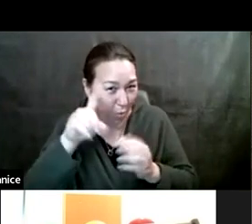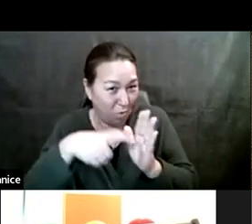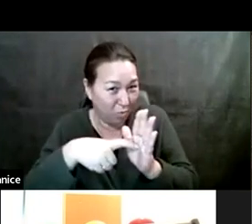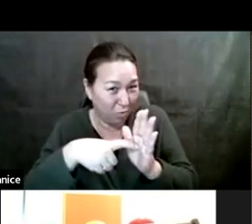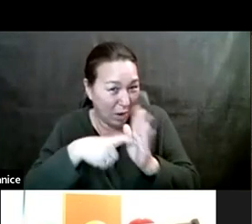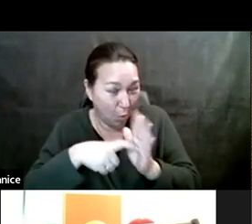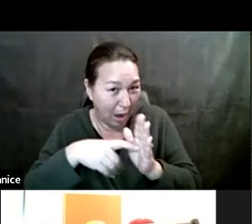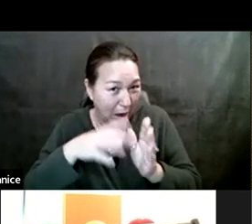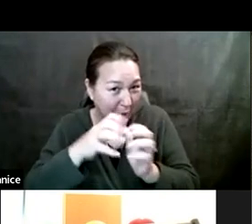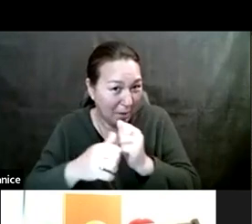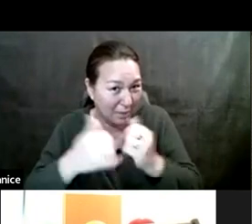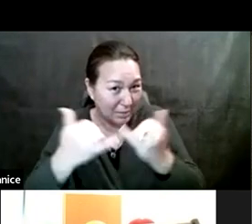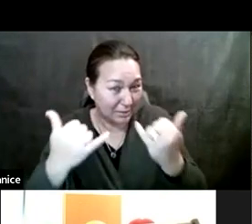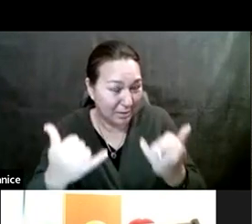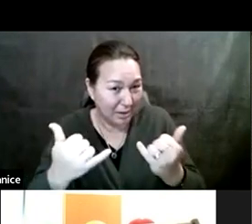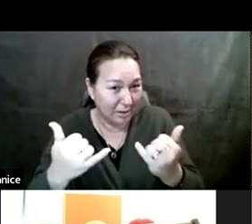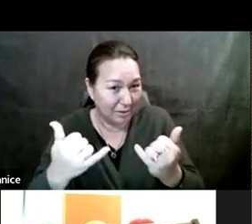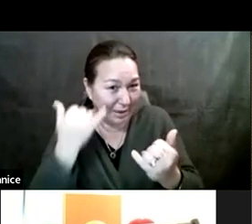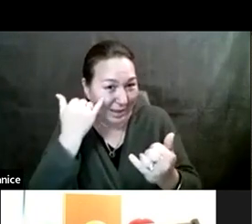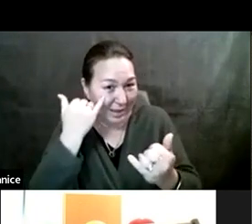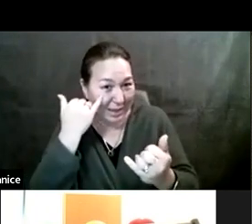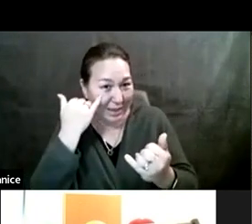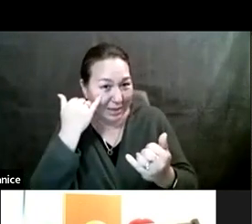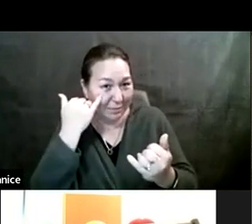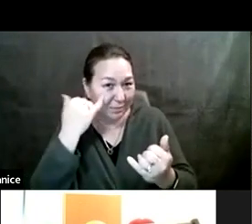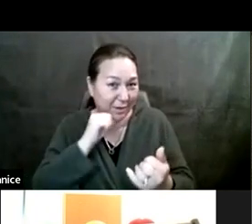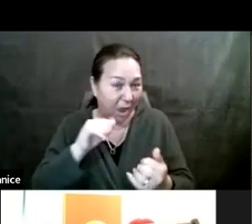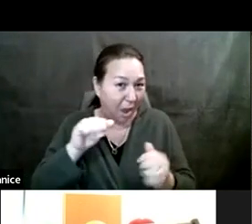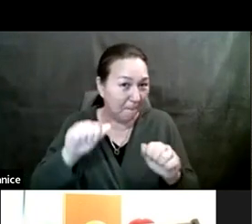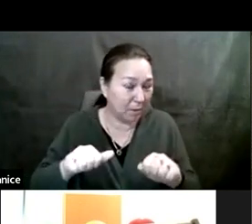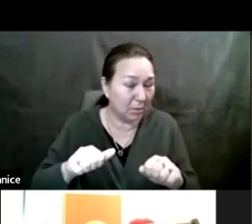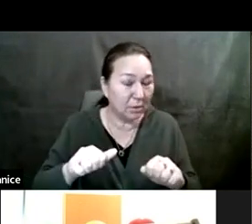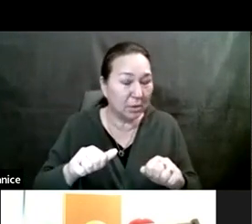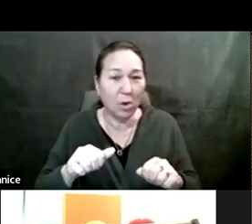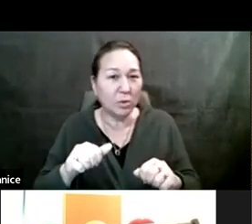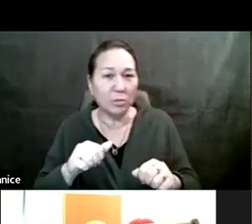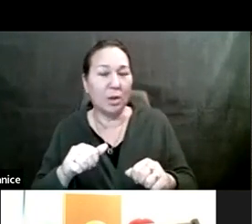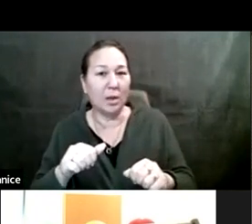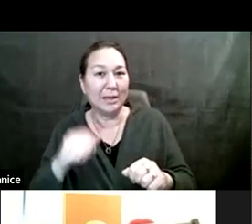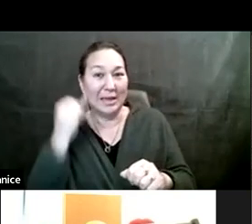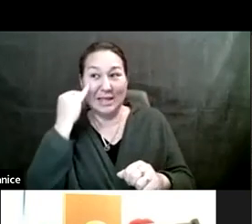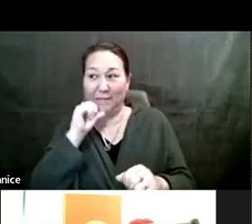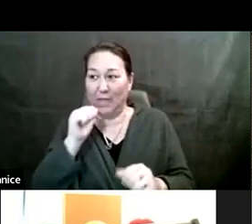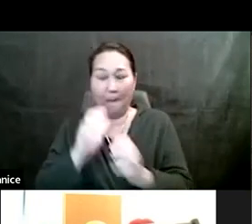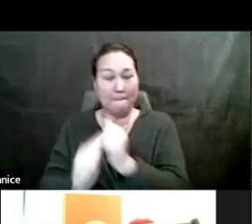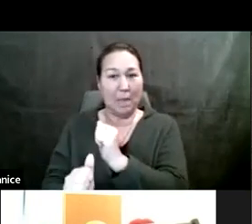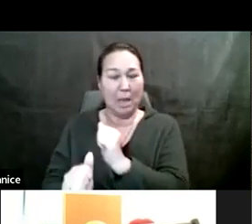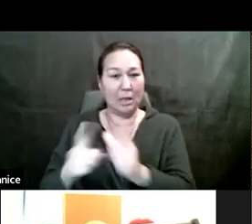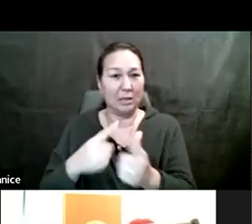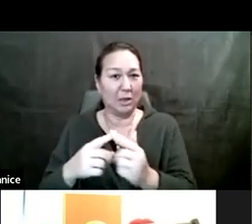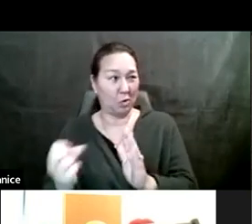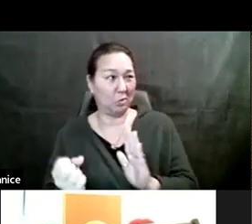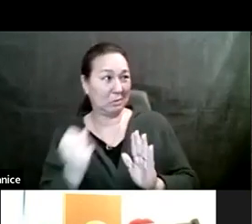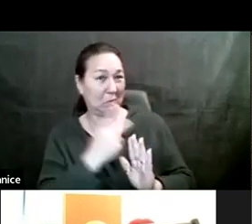possible reason being what it reverts back to is just yeah a